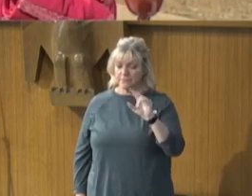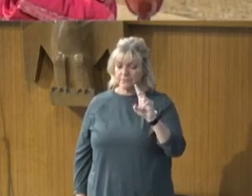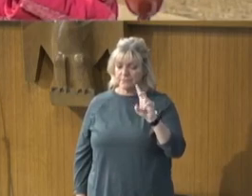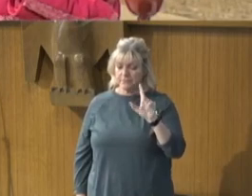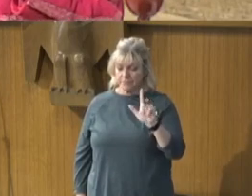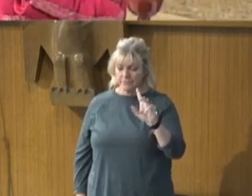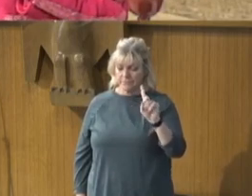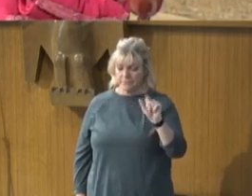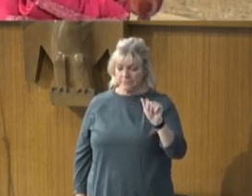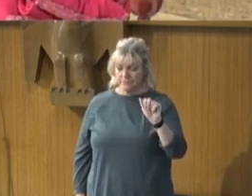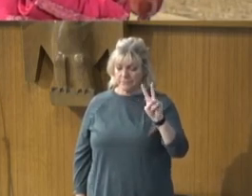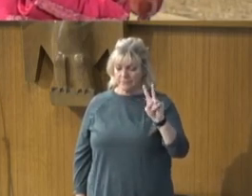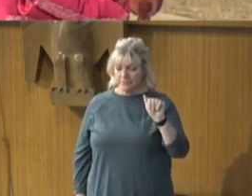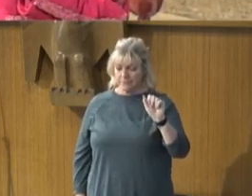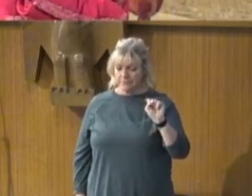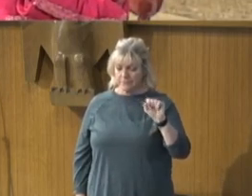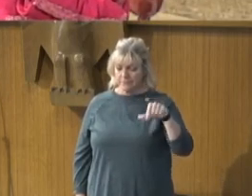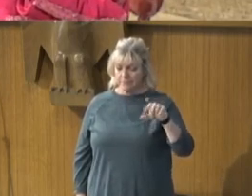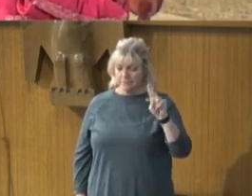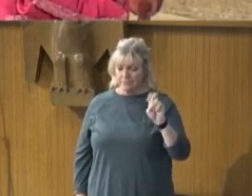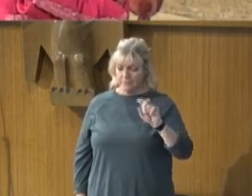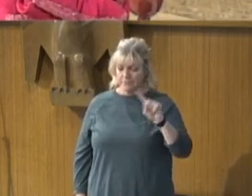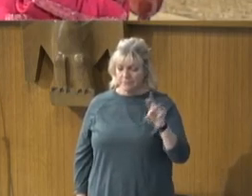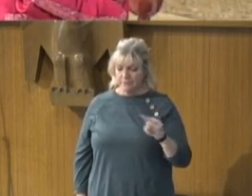Casilda Vasquez.